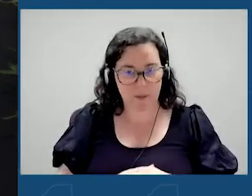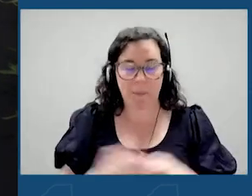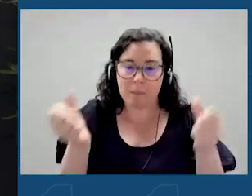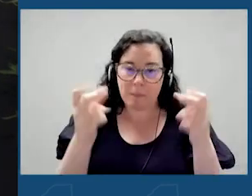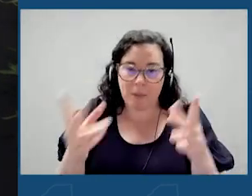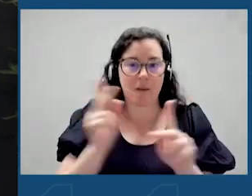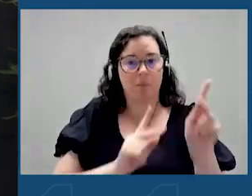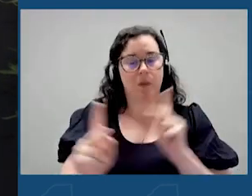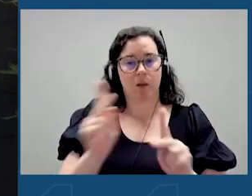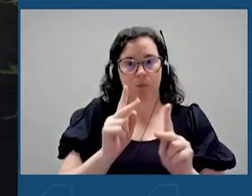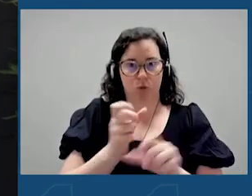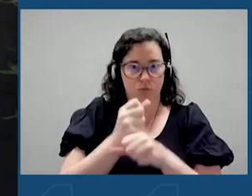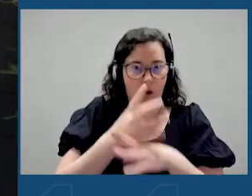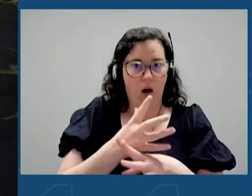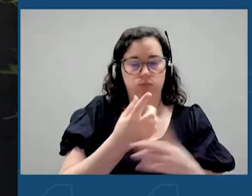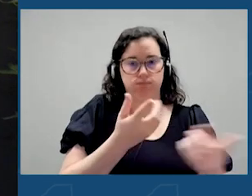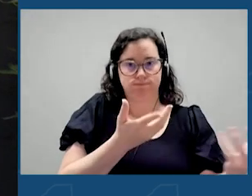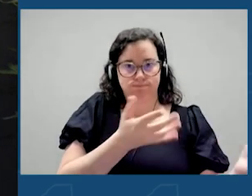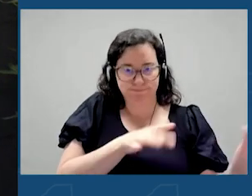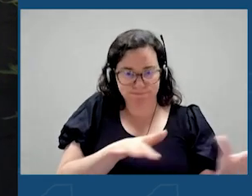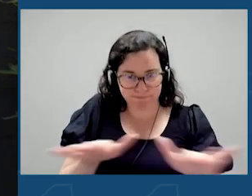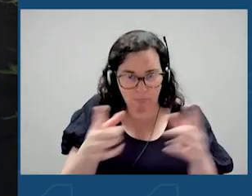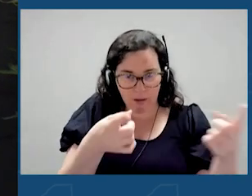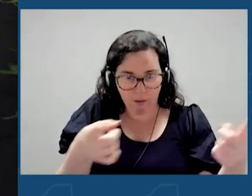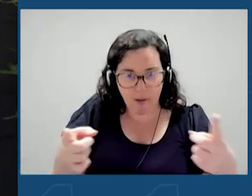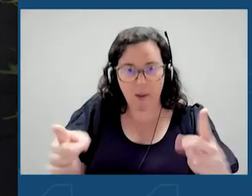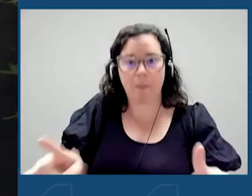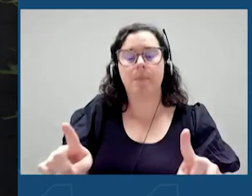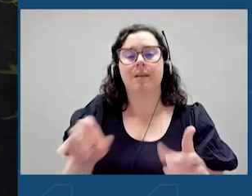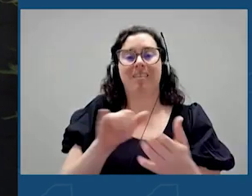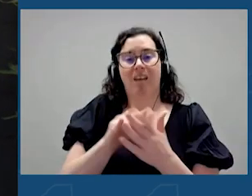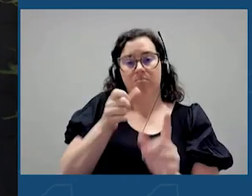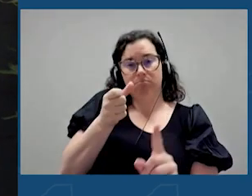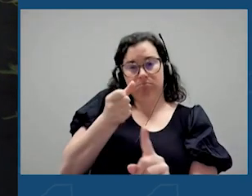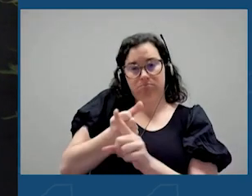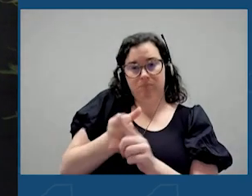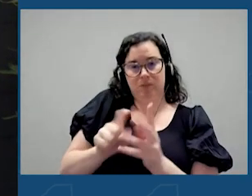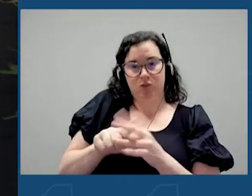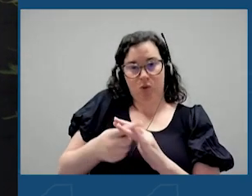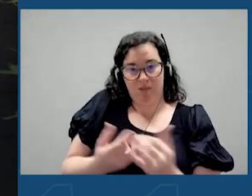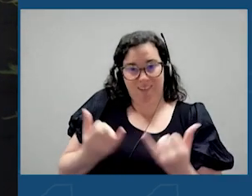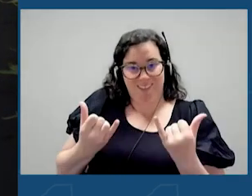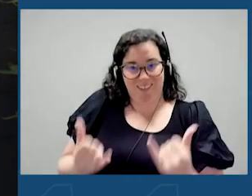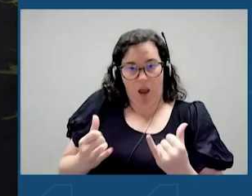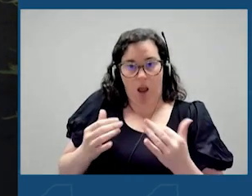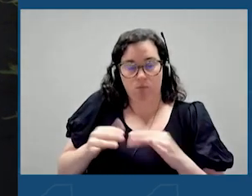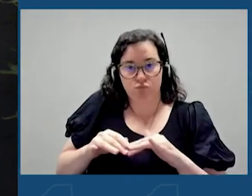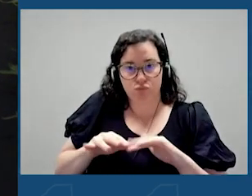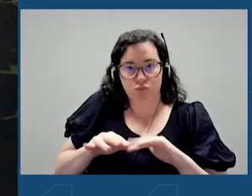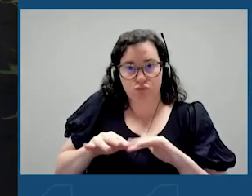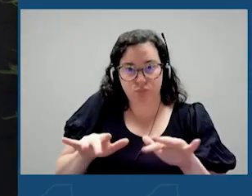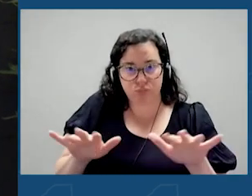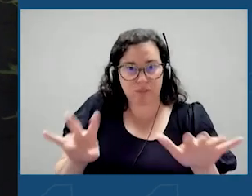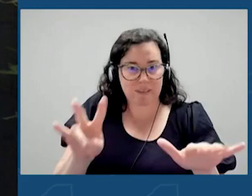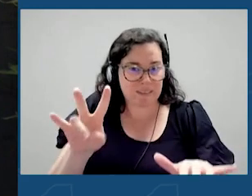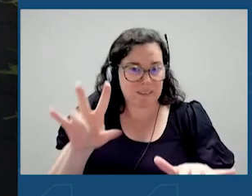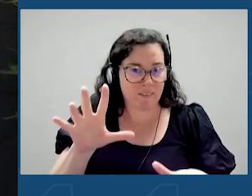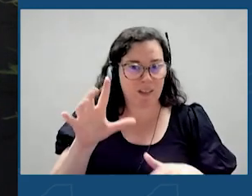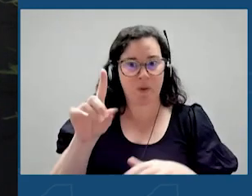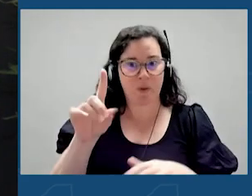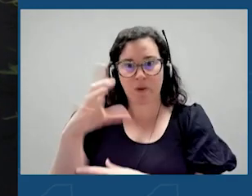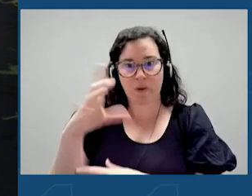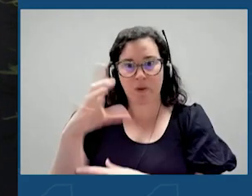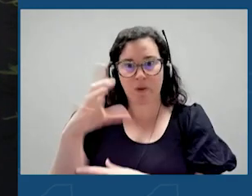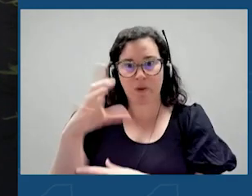the impact we're having here today is going to lead to jobs and opportunities perhaps for the next 70, 100 years right on this site.